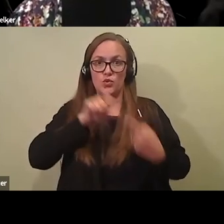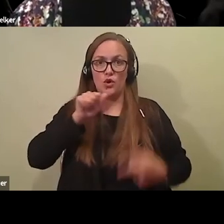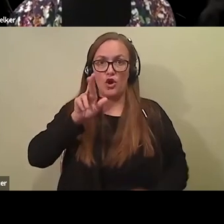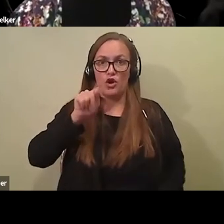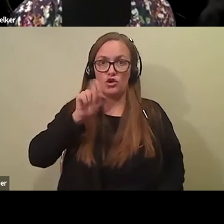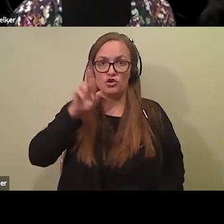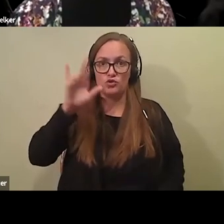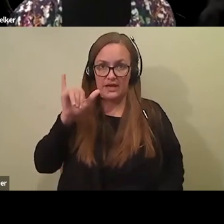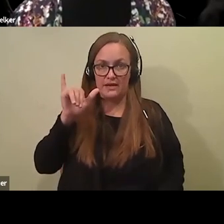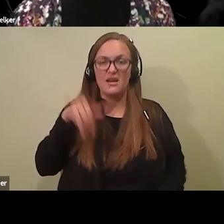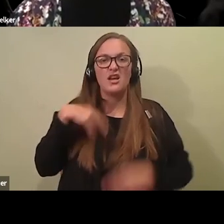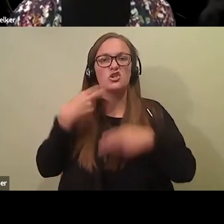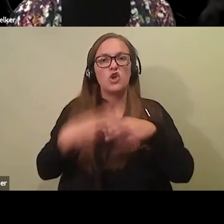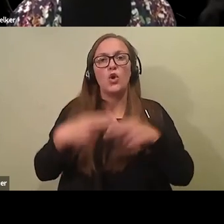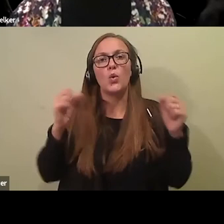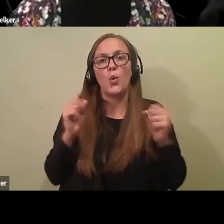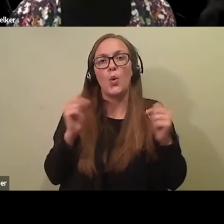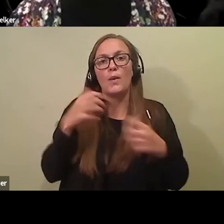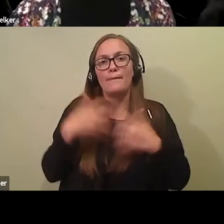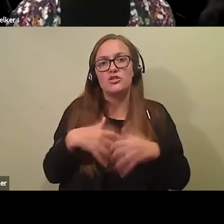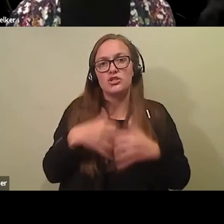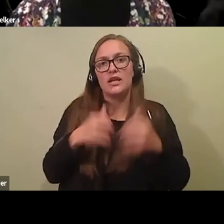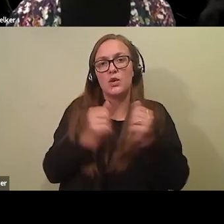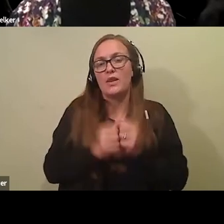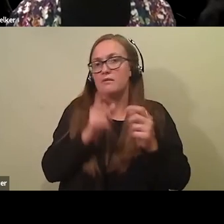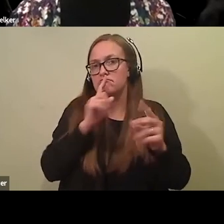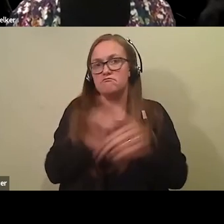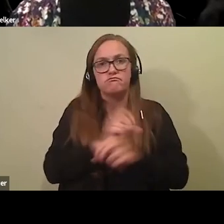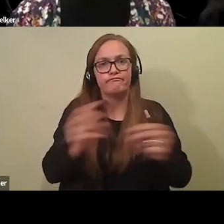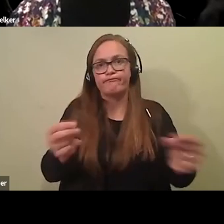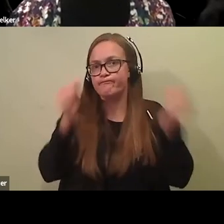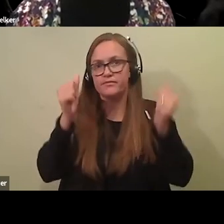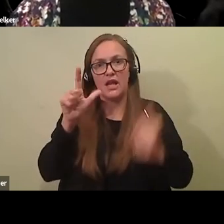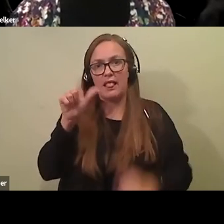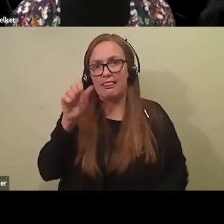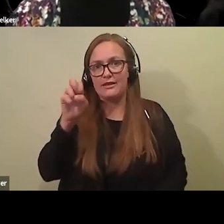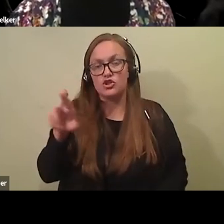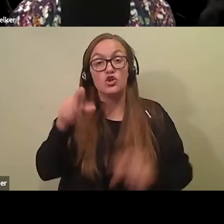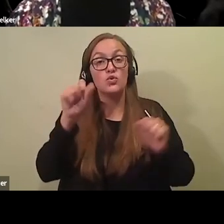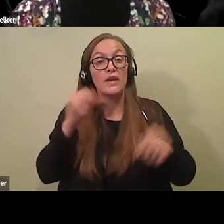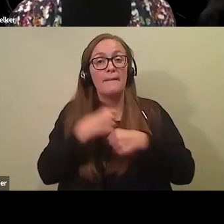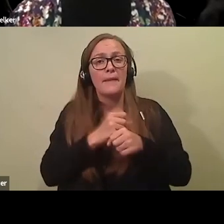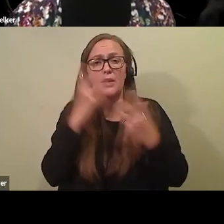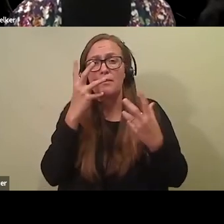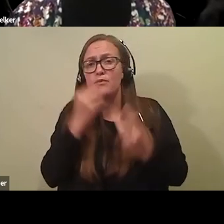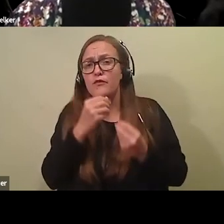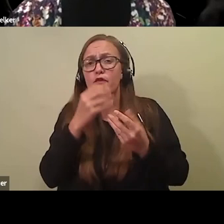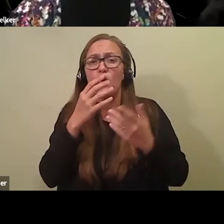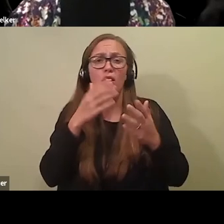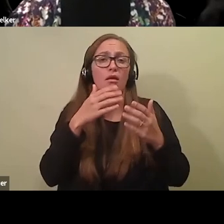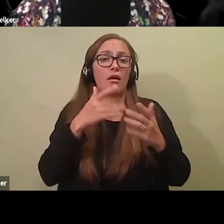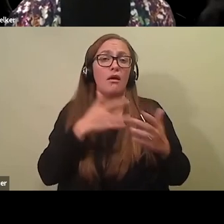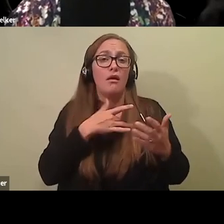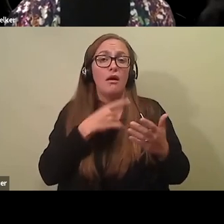machined, it's called cold machining with ultrafast lasers, you can create this beautiful pattern without any damage to the